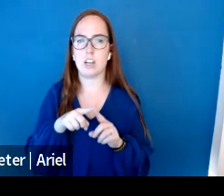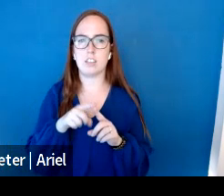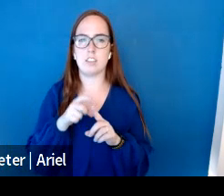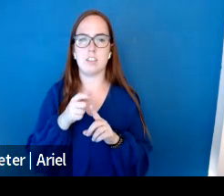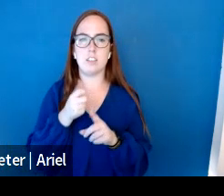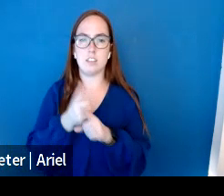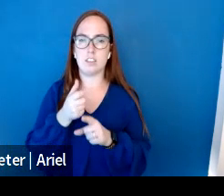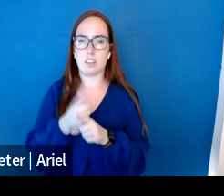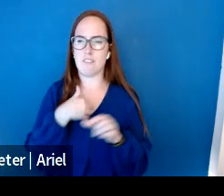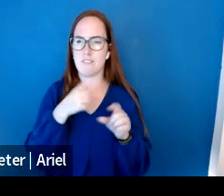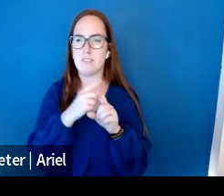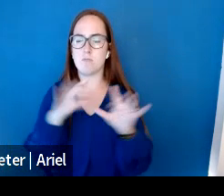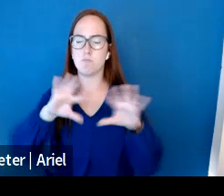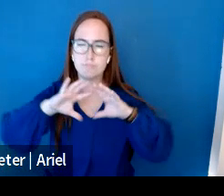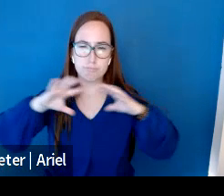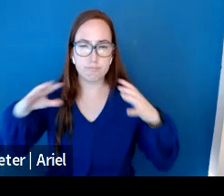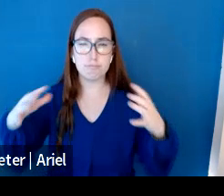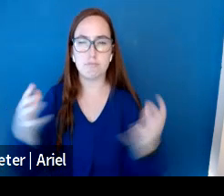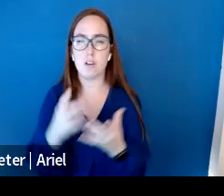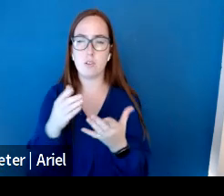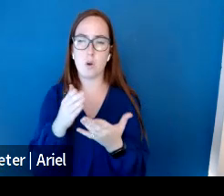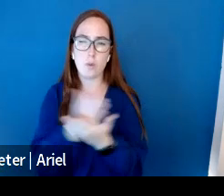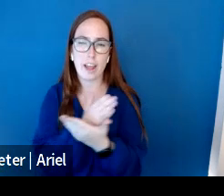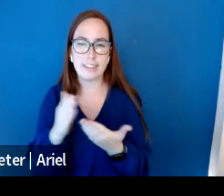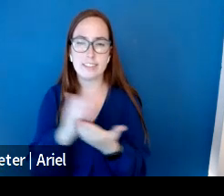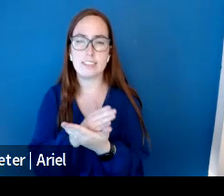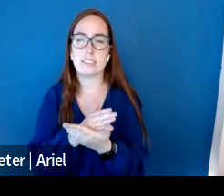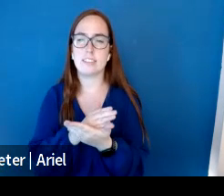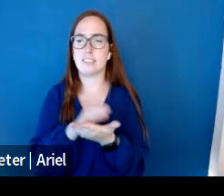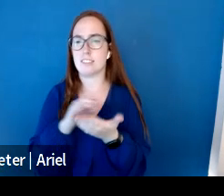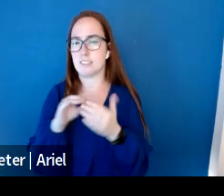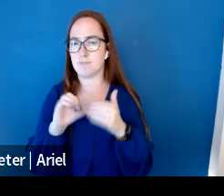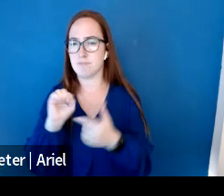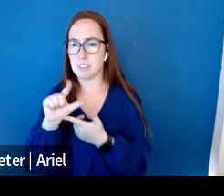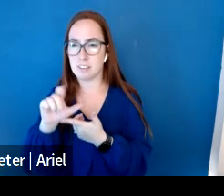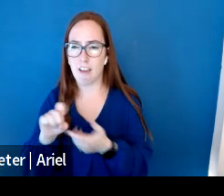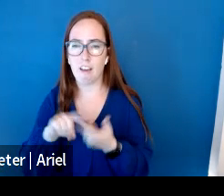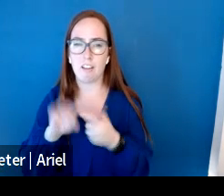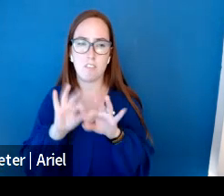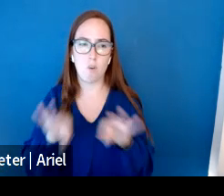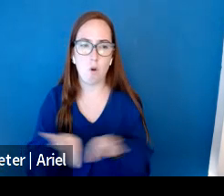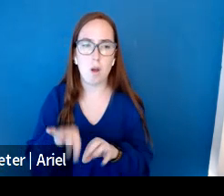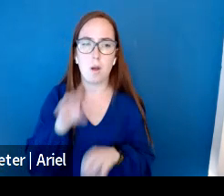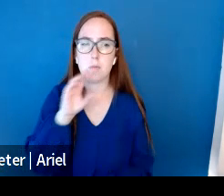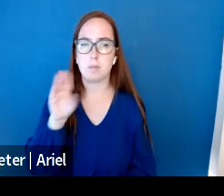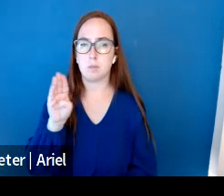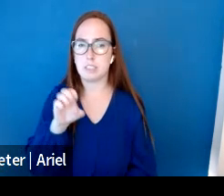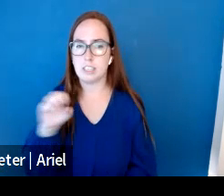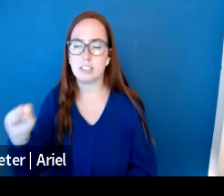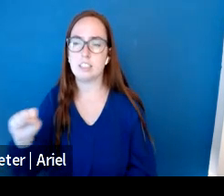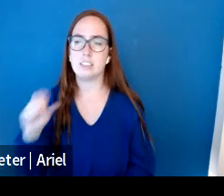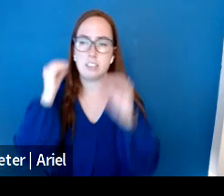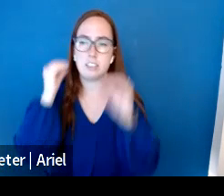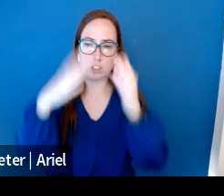of rating scales and forms that include the TRS, the teacher rating scale, parent rating scale, self-report of